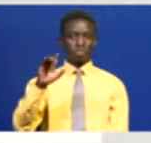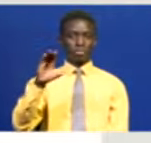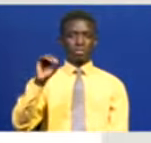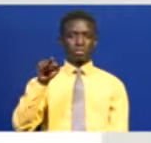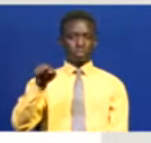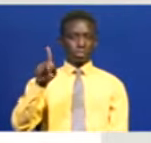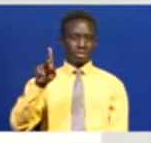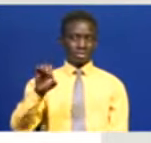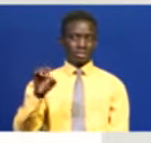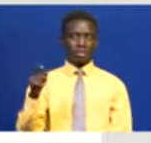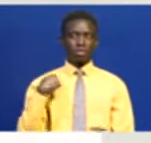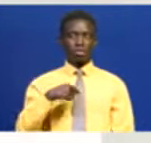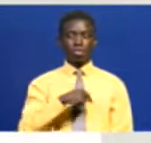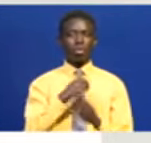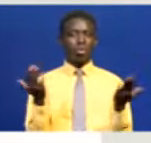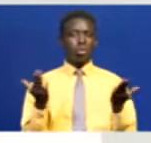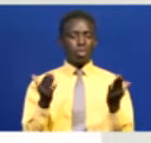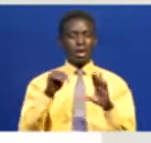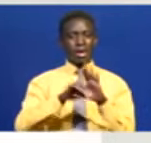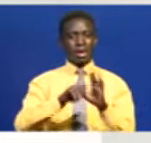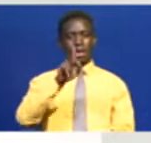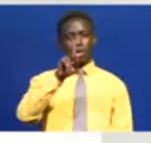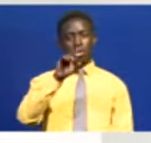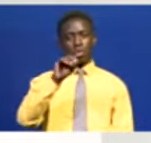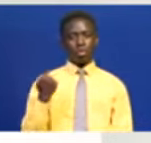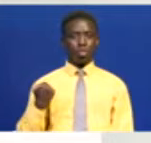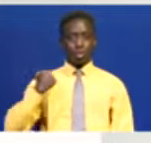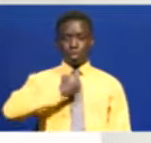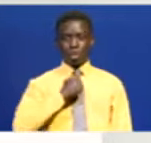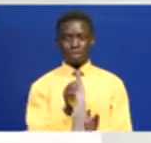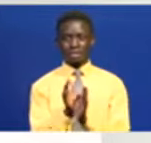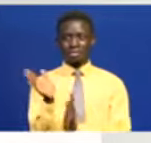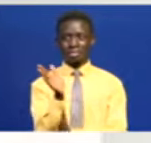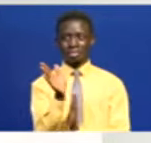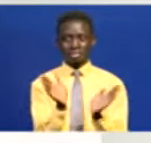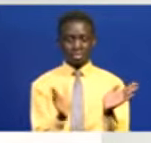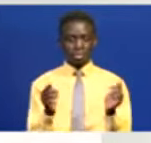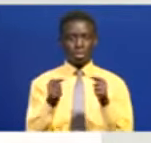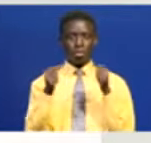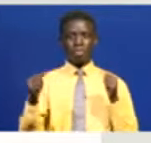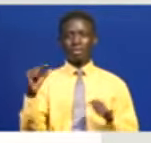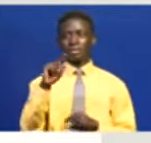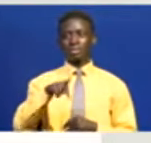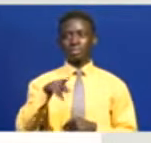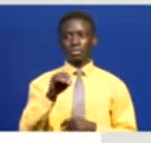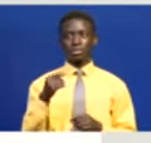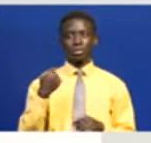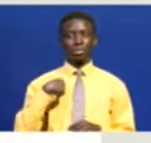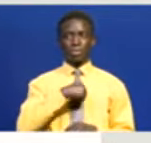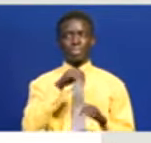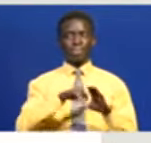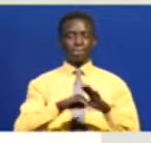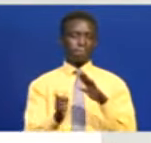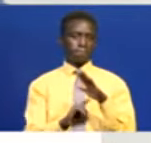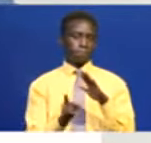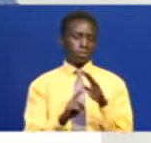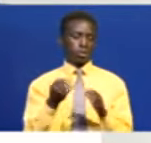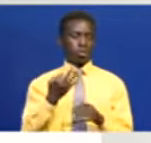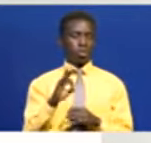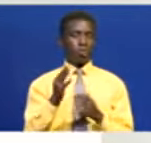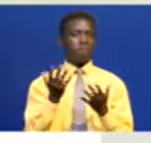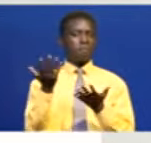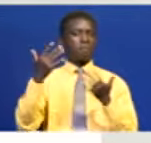Koinange Street, opposite GPO. And we are the ones responsible. We'll help you to. We are working with the Ministry of Foreign Affairs in Turkey. Yes. So we